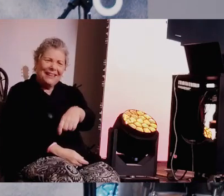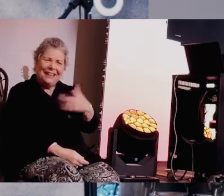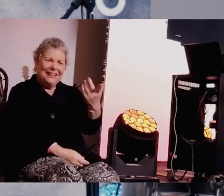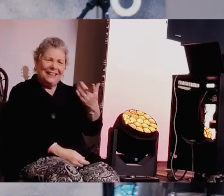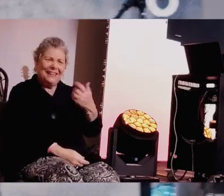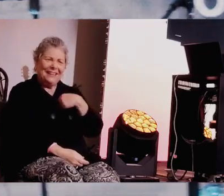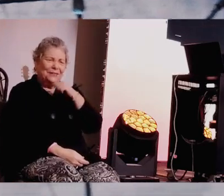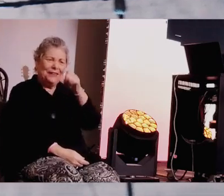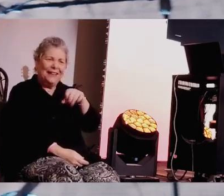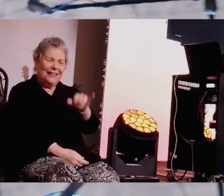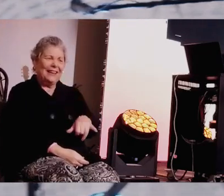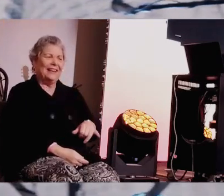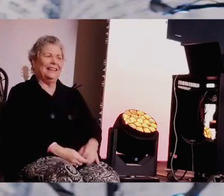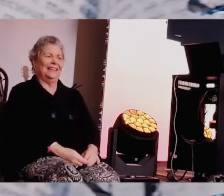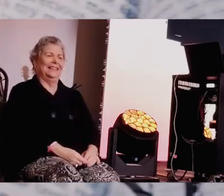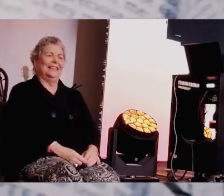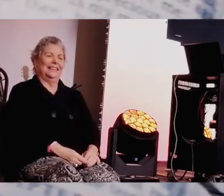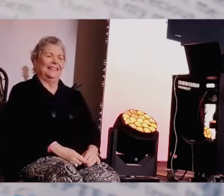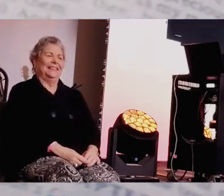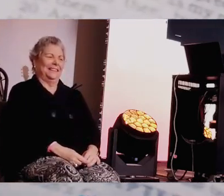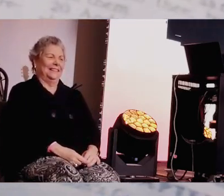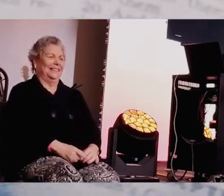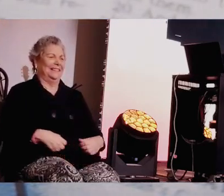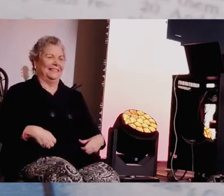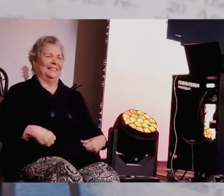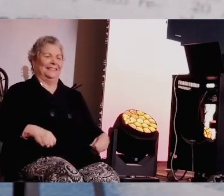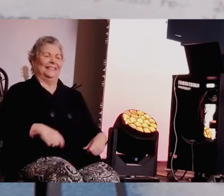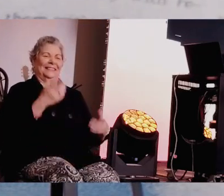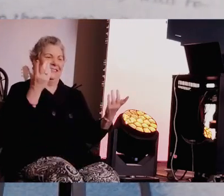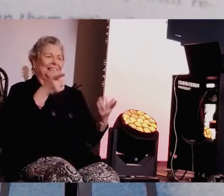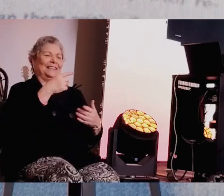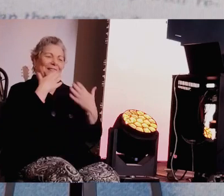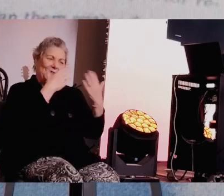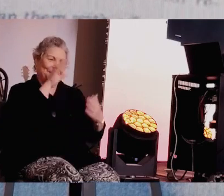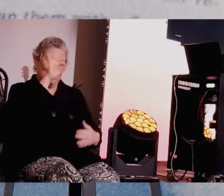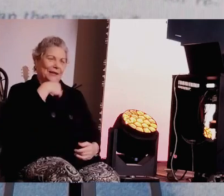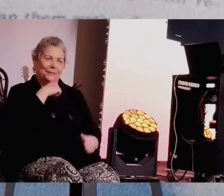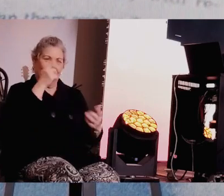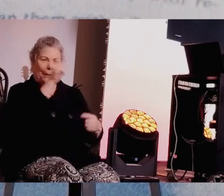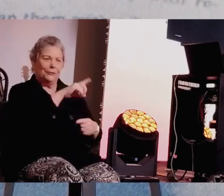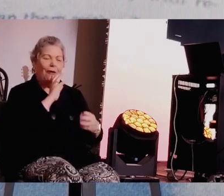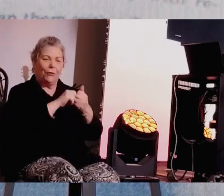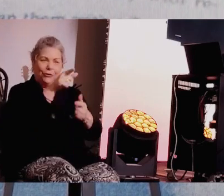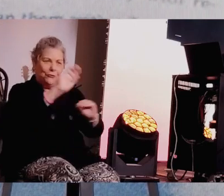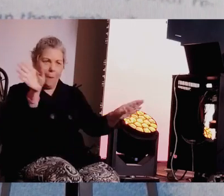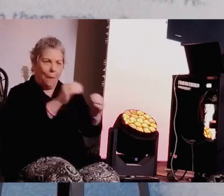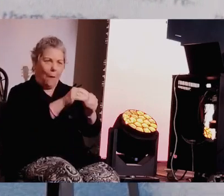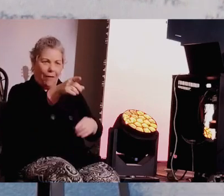do. Amen? Amen. He's like, thanks, Pastor. I'm not coming to talk to you anymore.